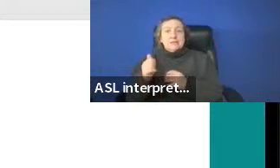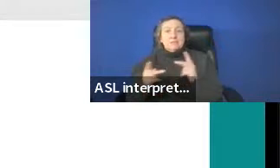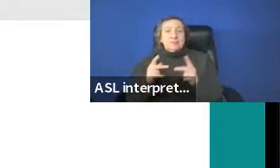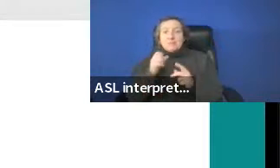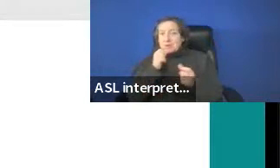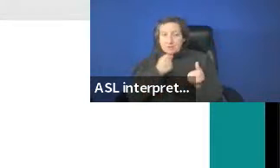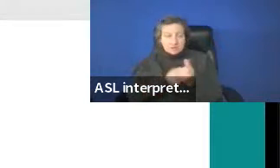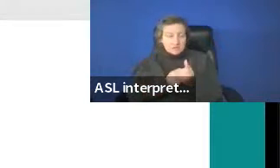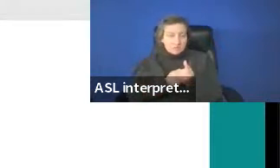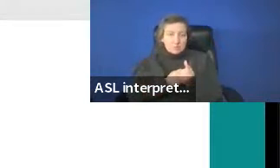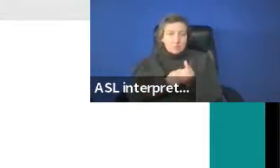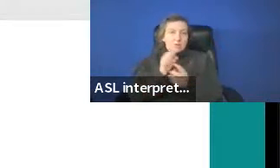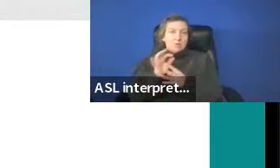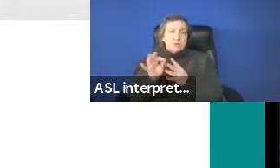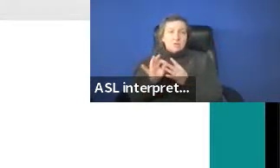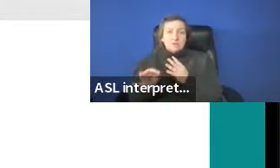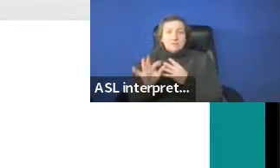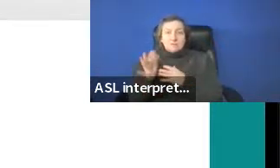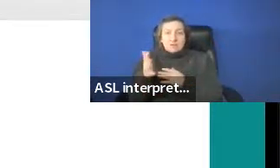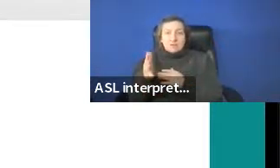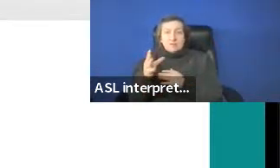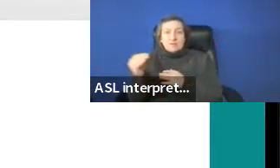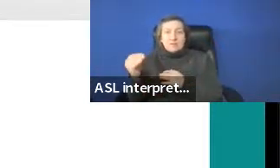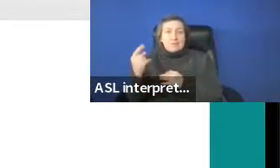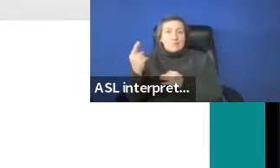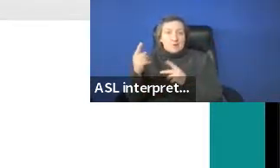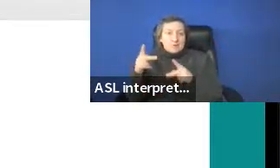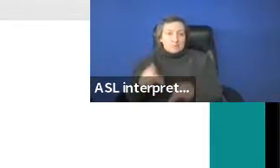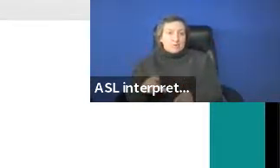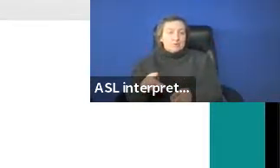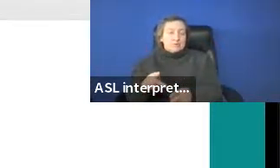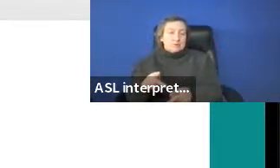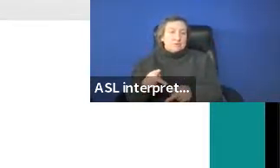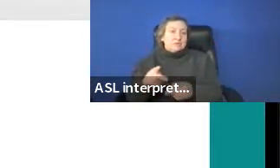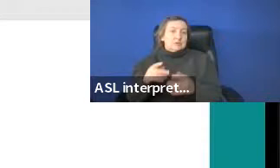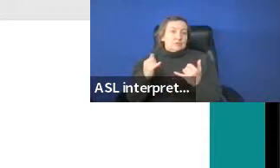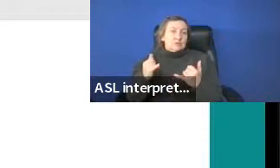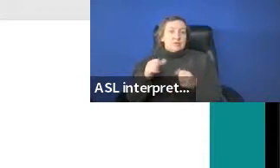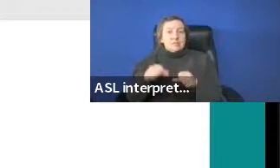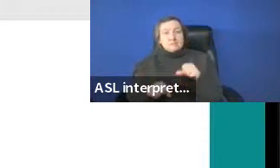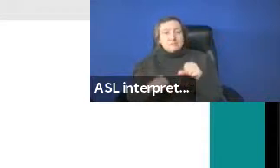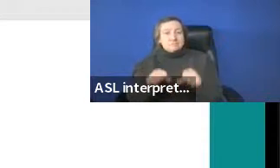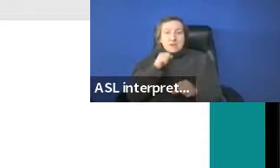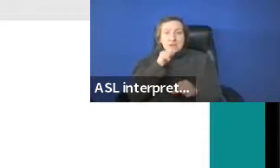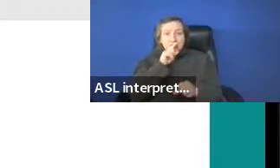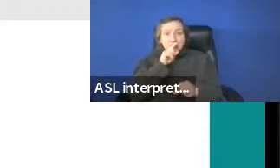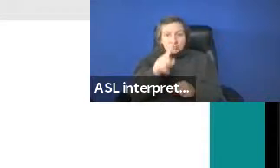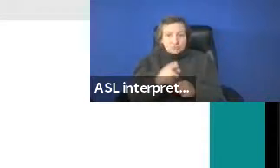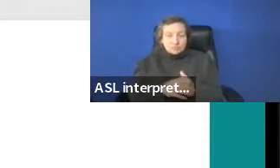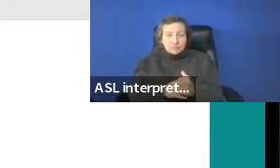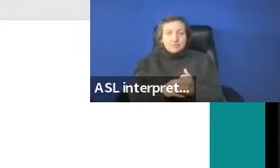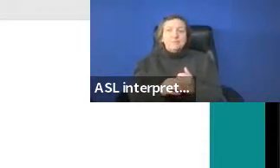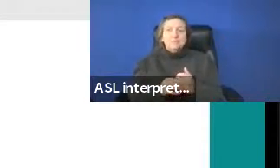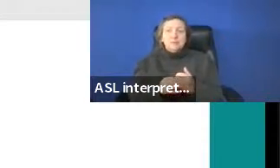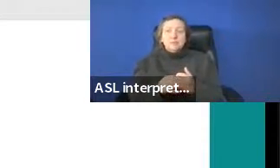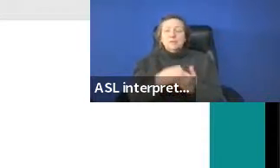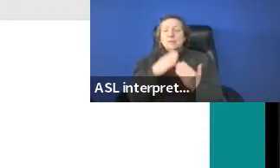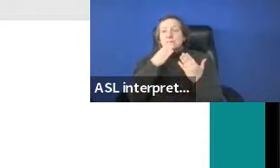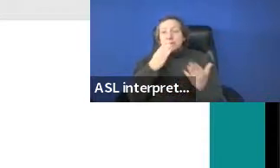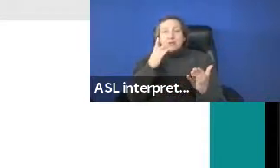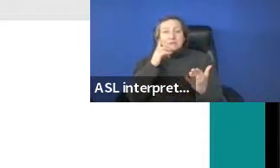support option 5, and 1 person is currently unsure. Thank you for